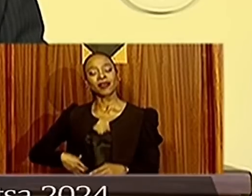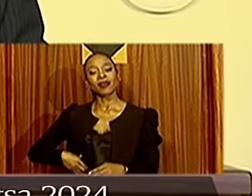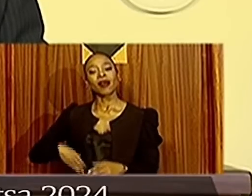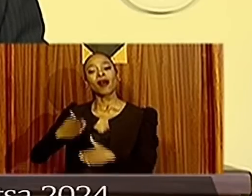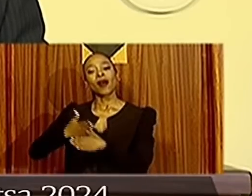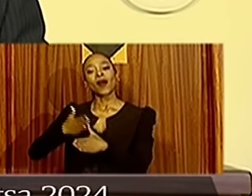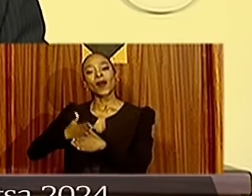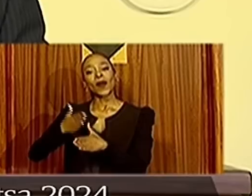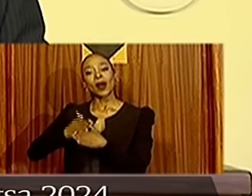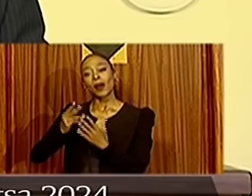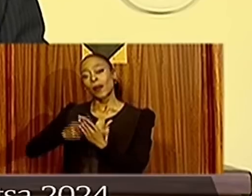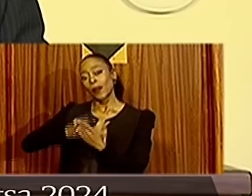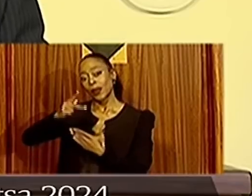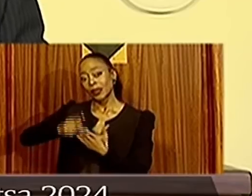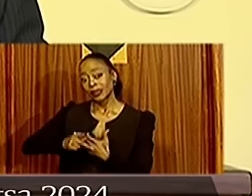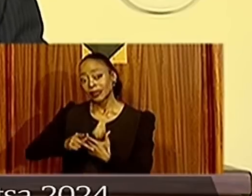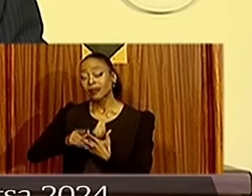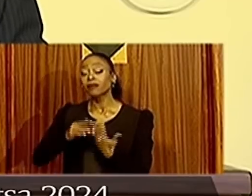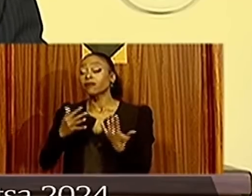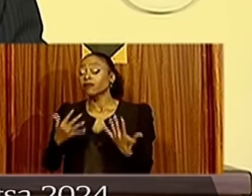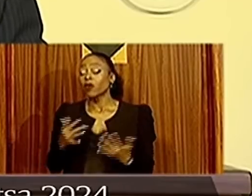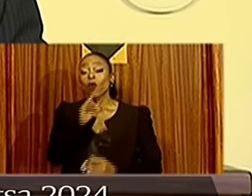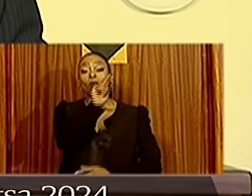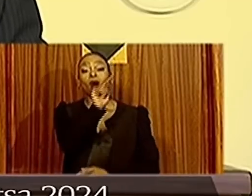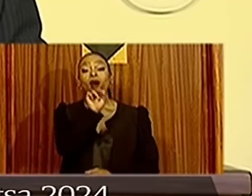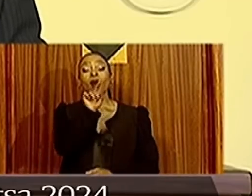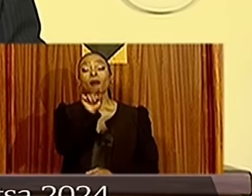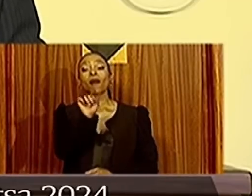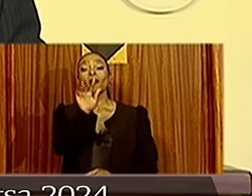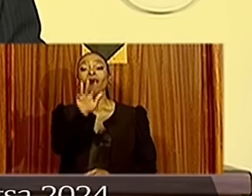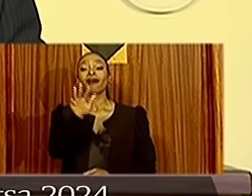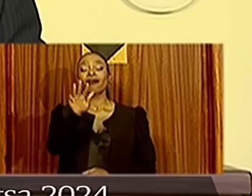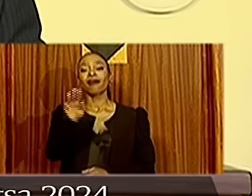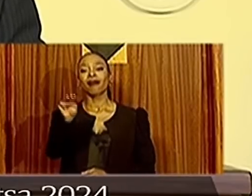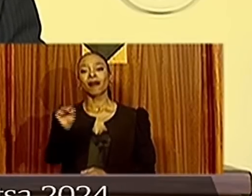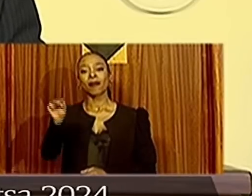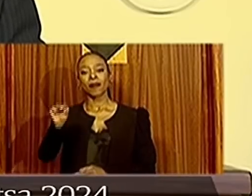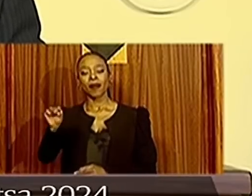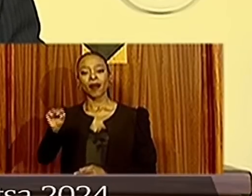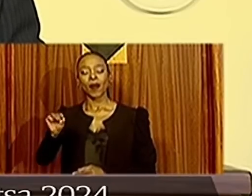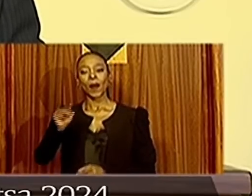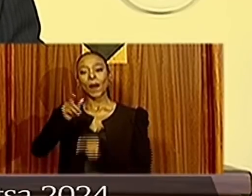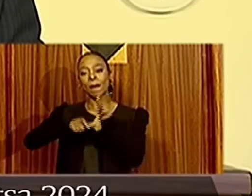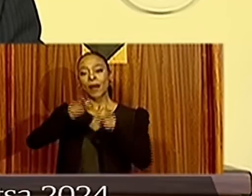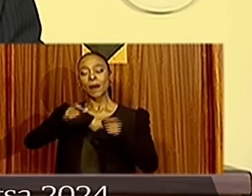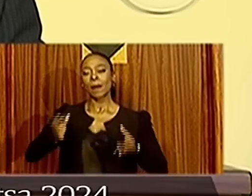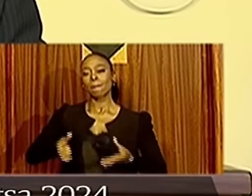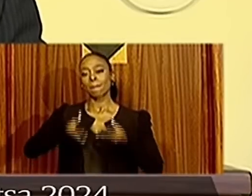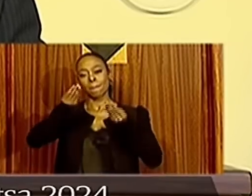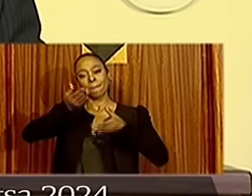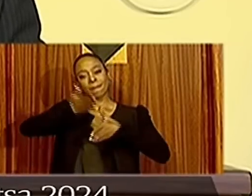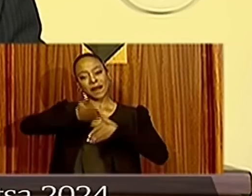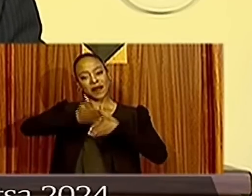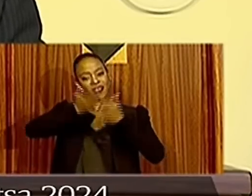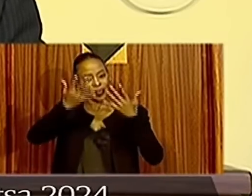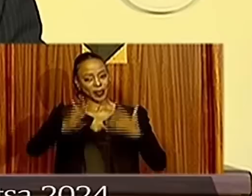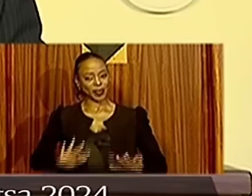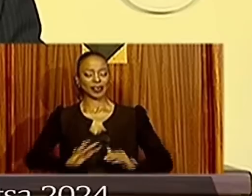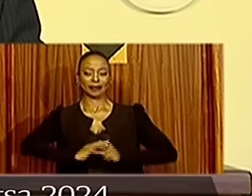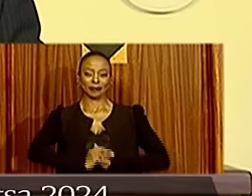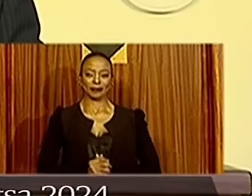has created more than 1.9 million work and livelihood opportunities for unemployed South